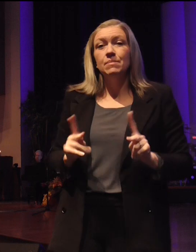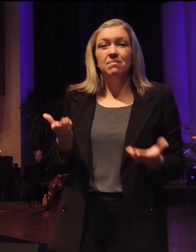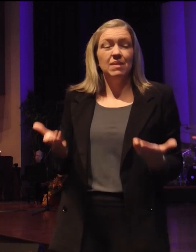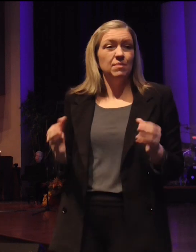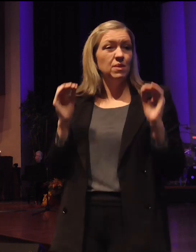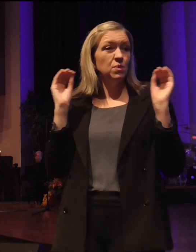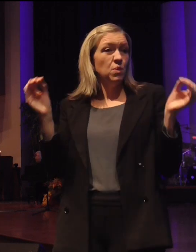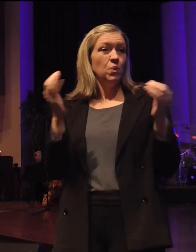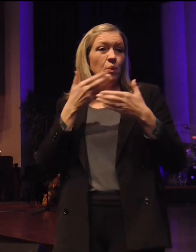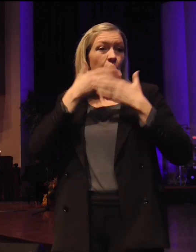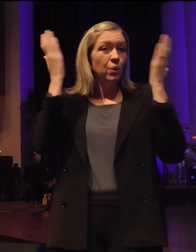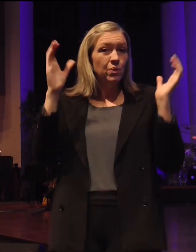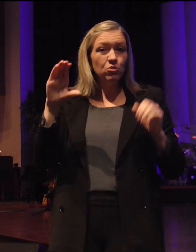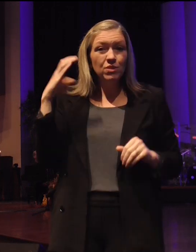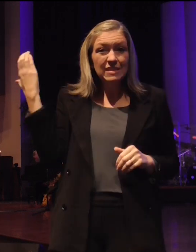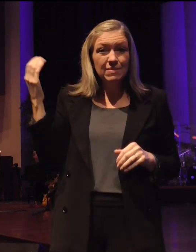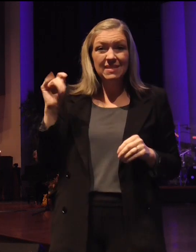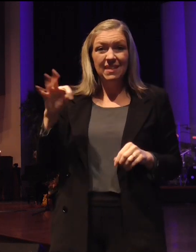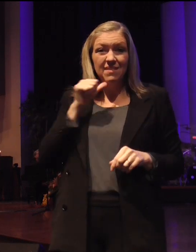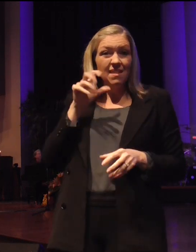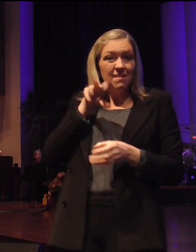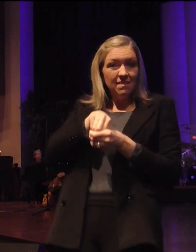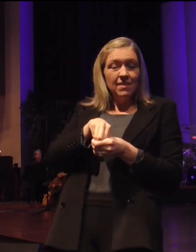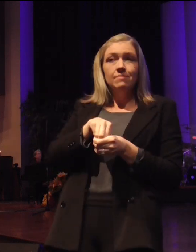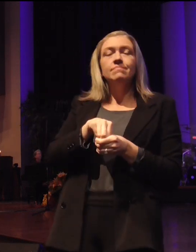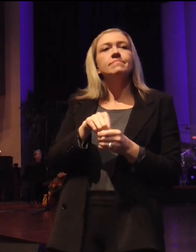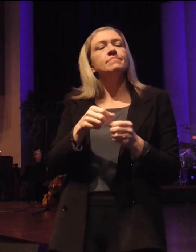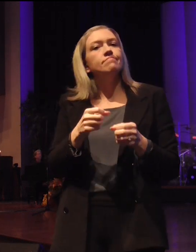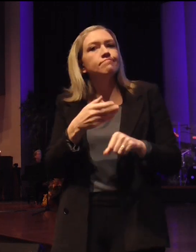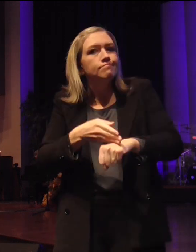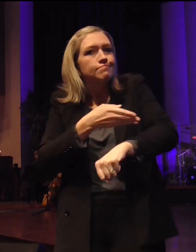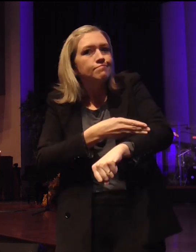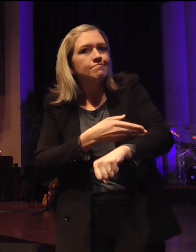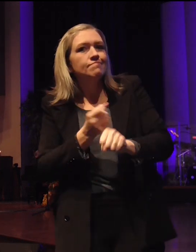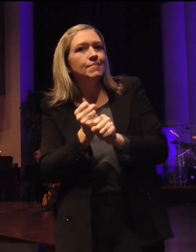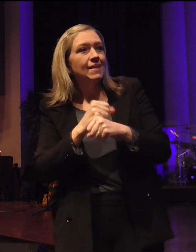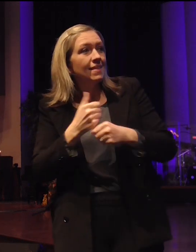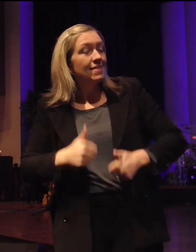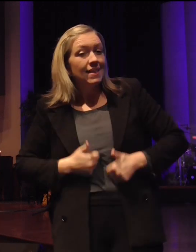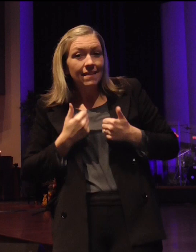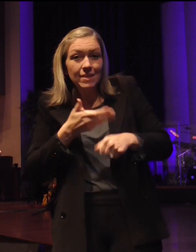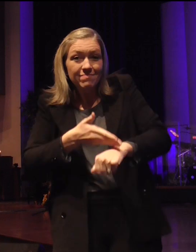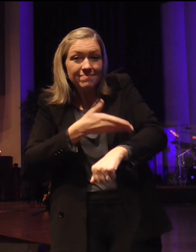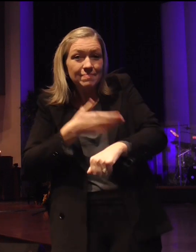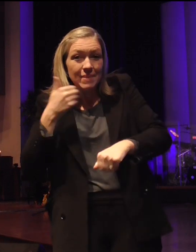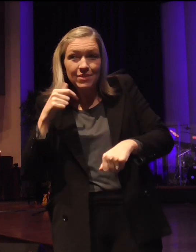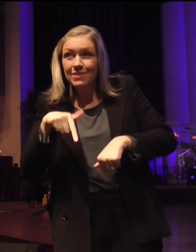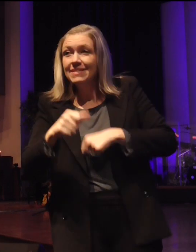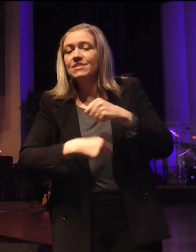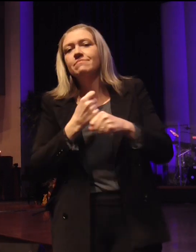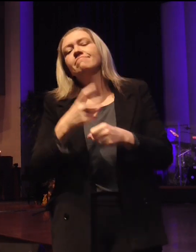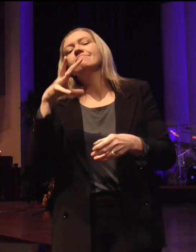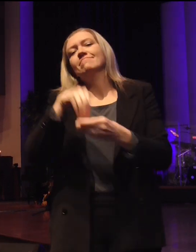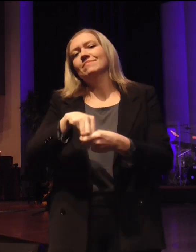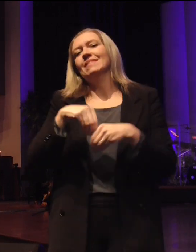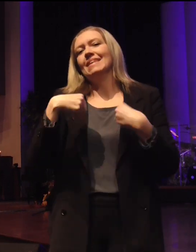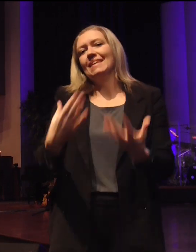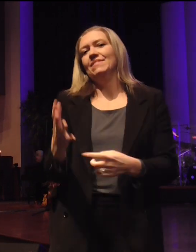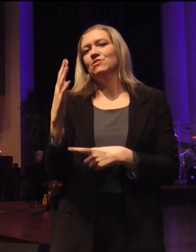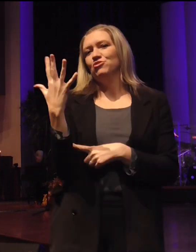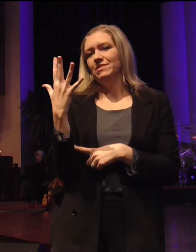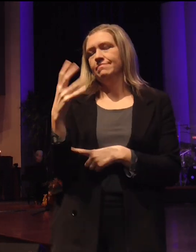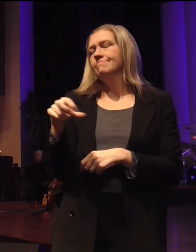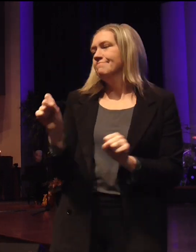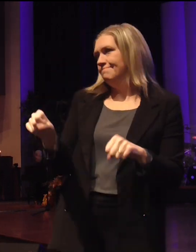would have Christmas without us. Yeah, make a life better this year by participating in the Giving Tree.